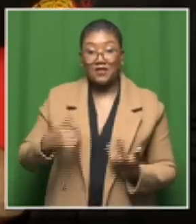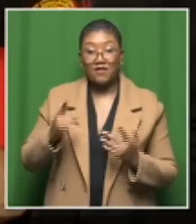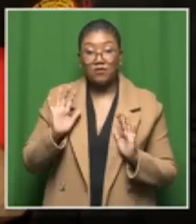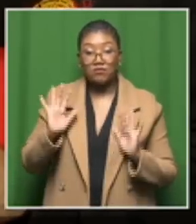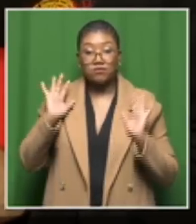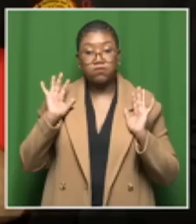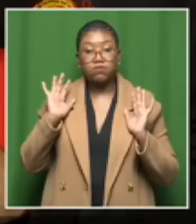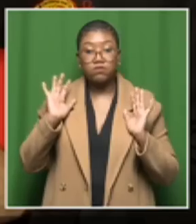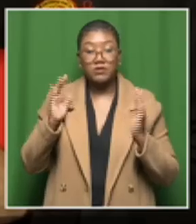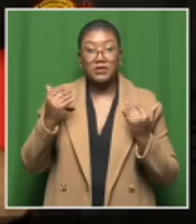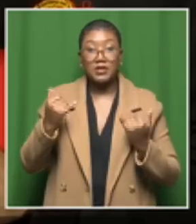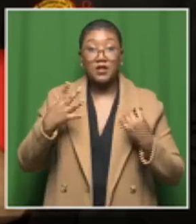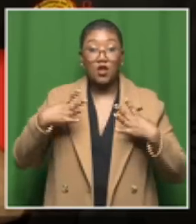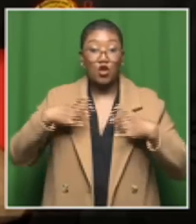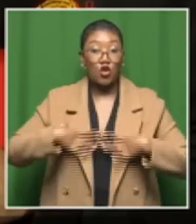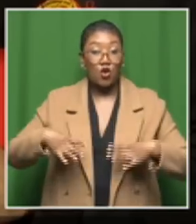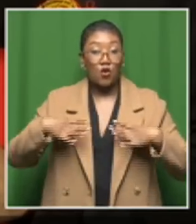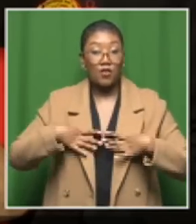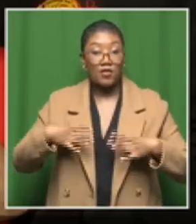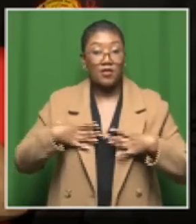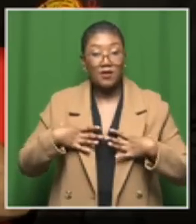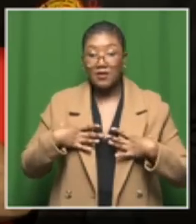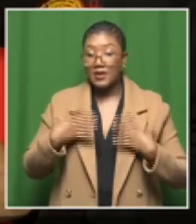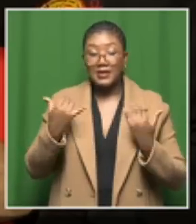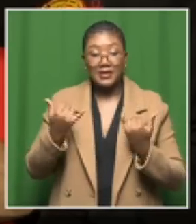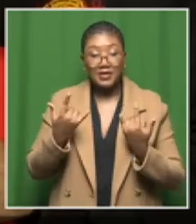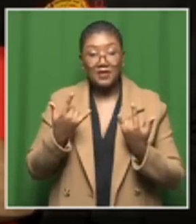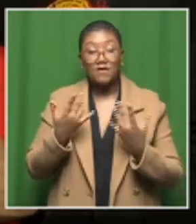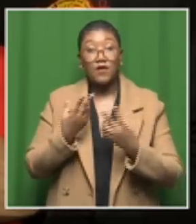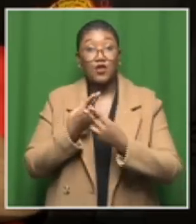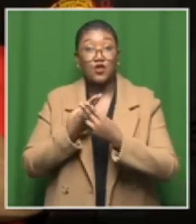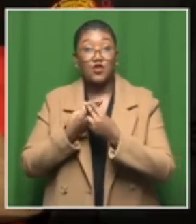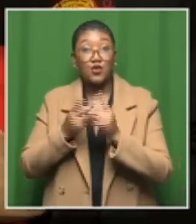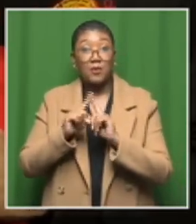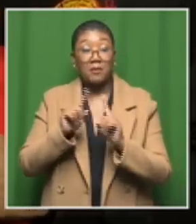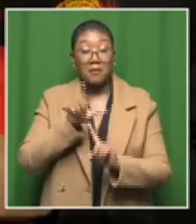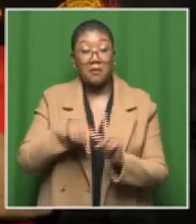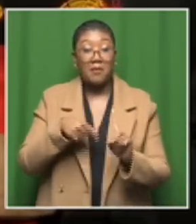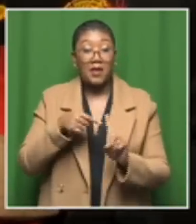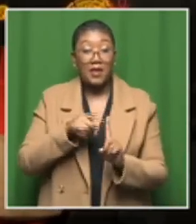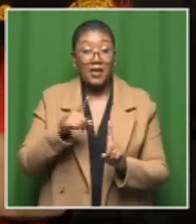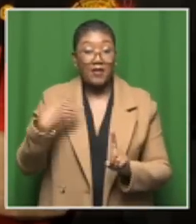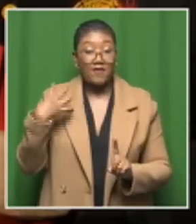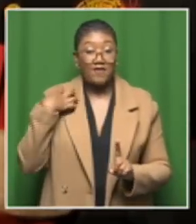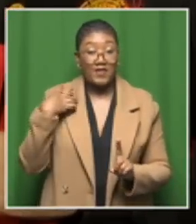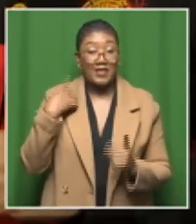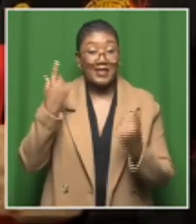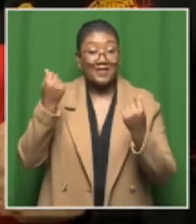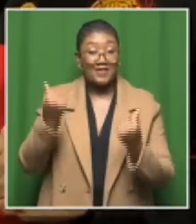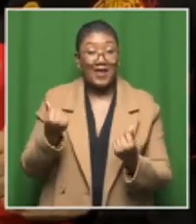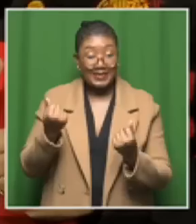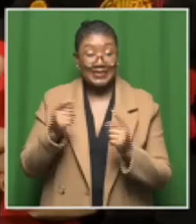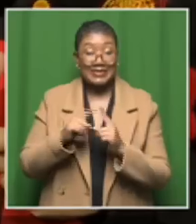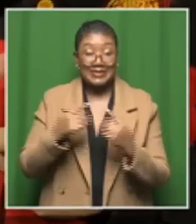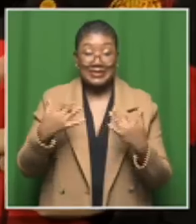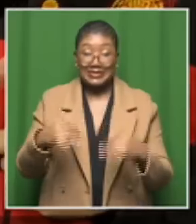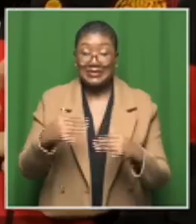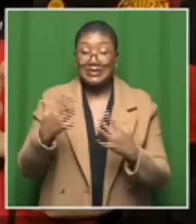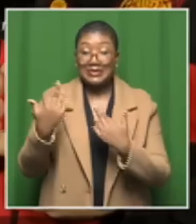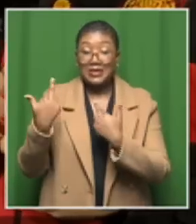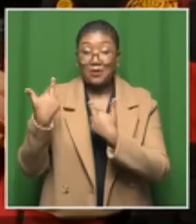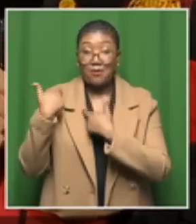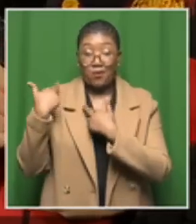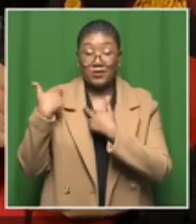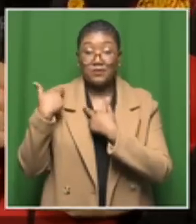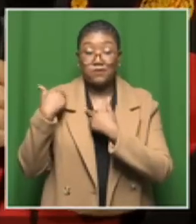it comes to the South African Clothing and Textile Workers Union. But the Minister of Finance, Enoch Godongwana, has a mammoth task ahead of him, noting